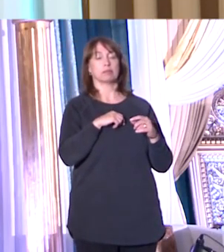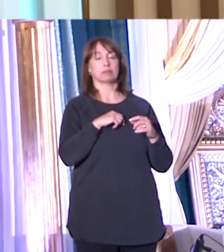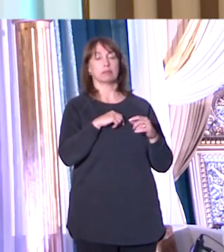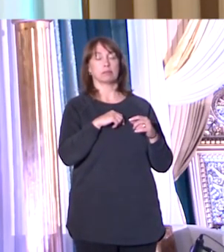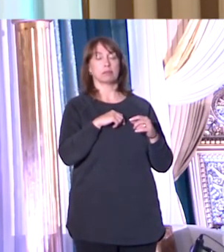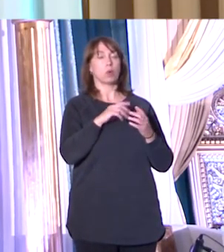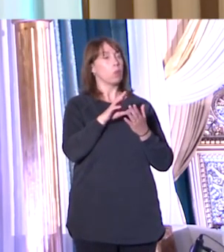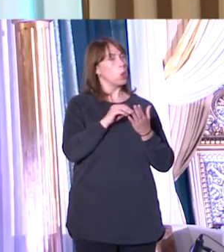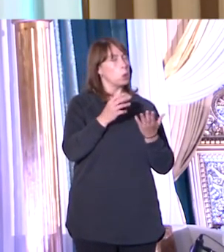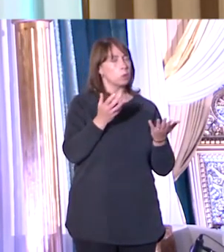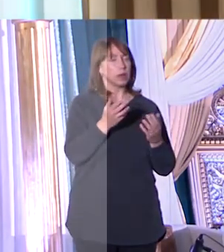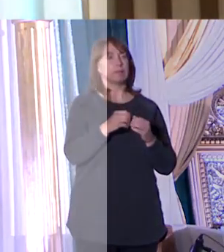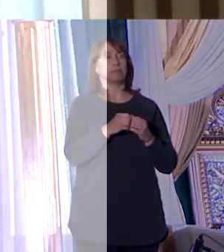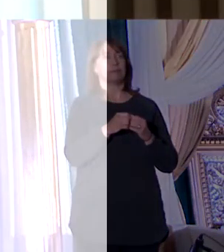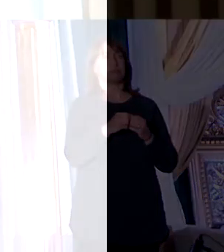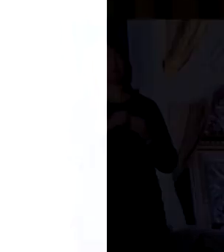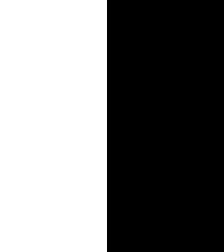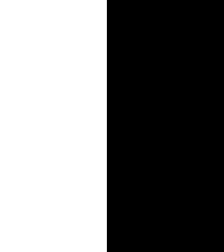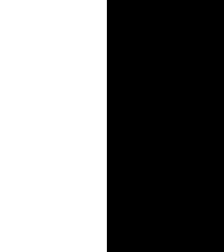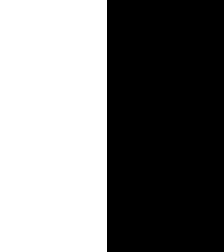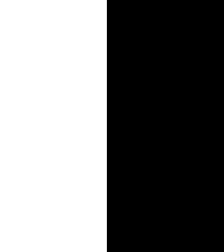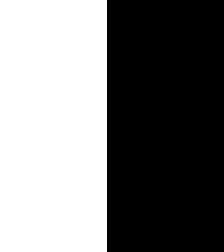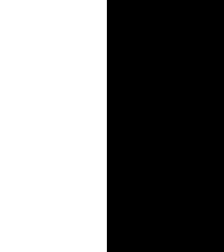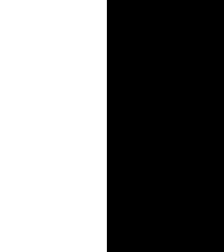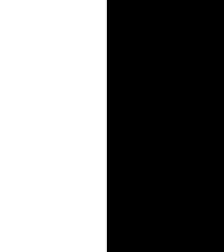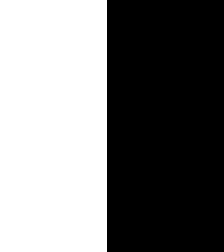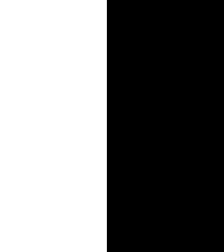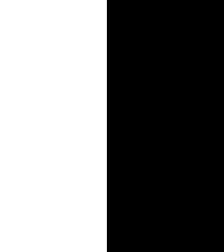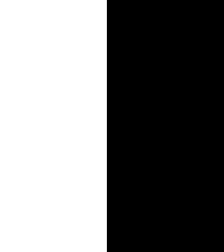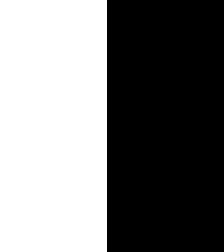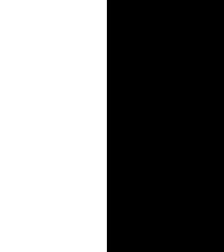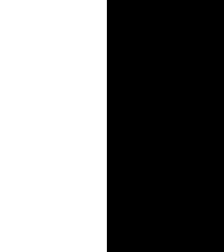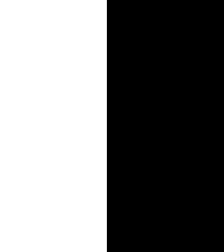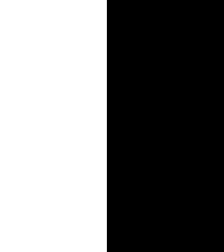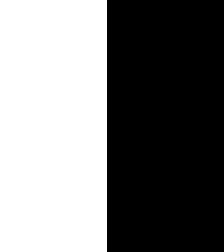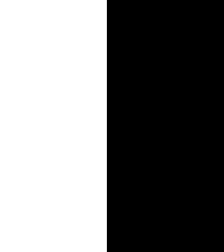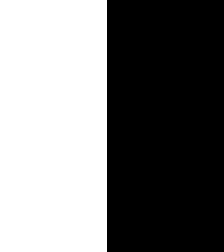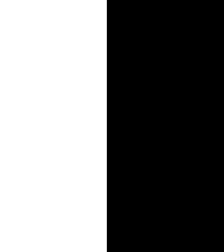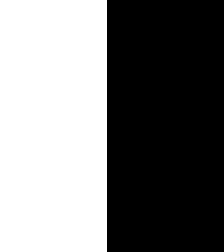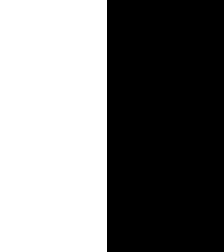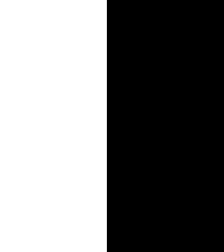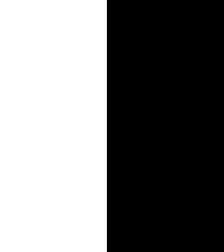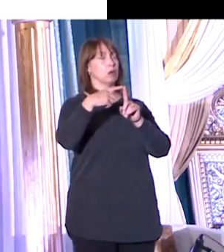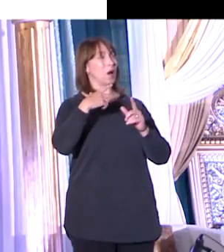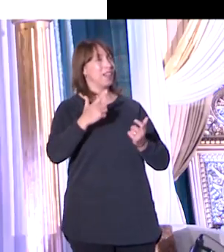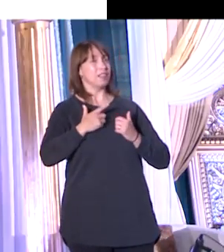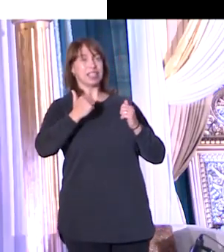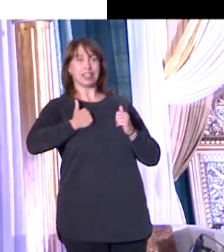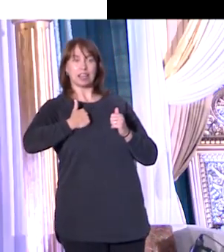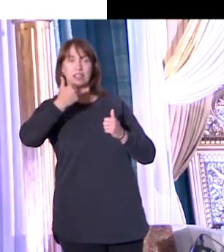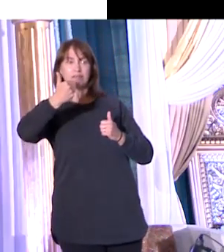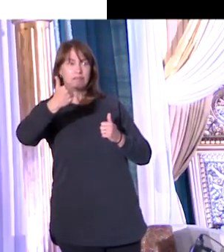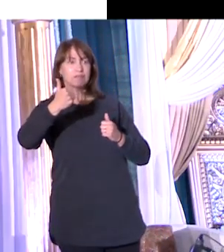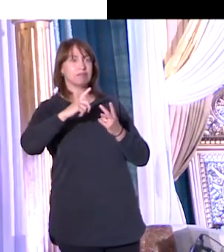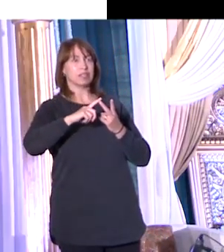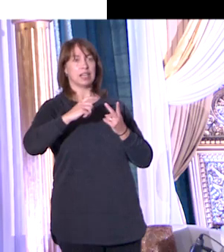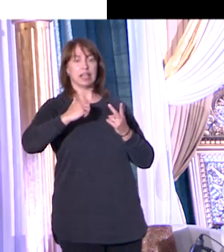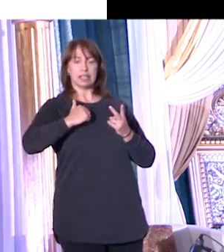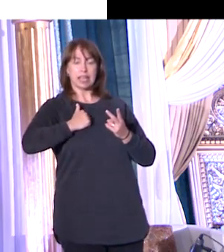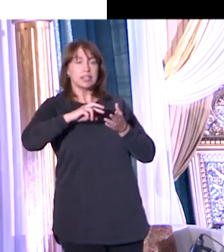group are notably positive about being in Canada, about what Canada stands for, and about the acceptance of their